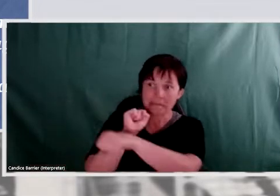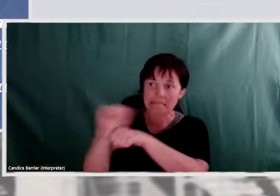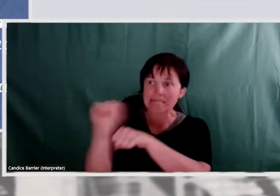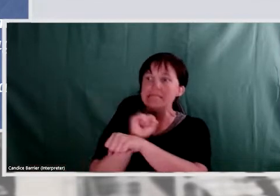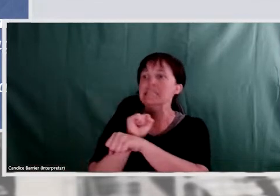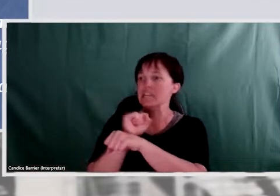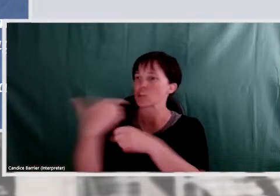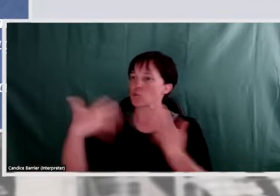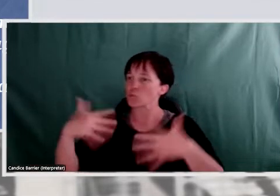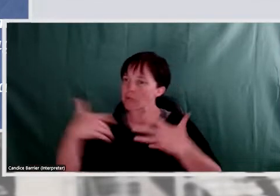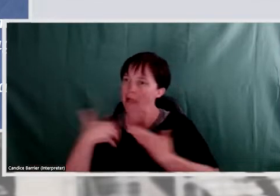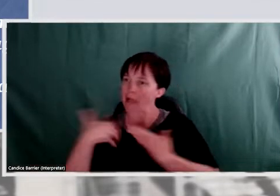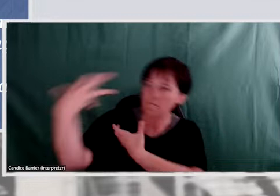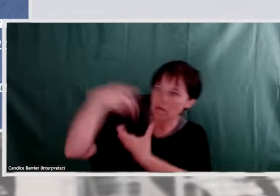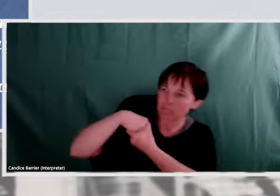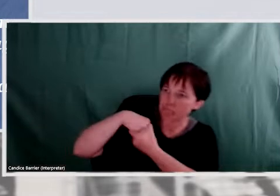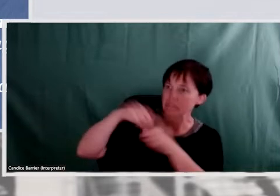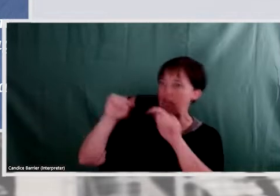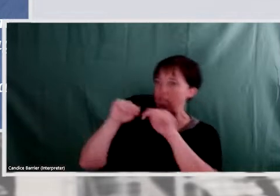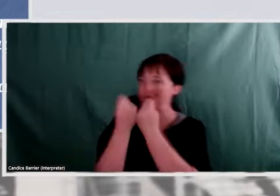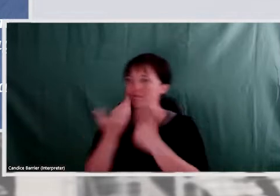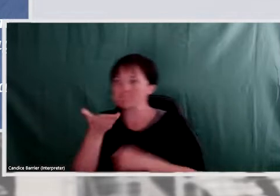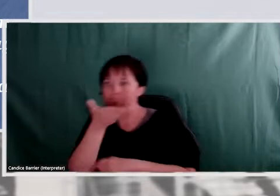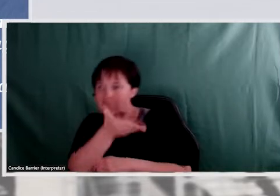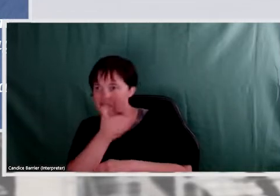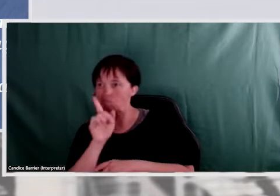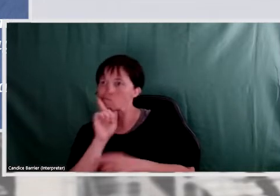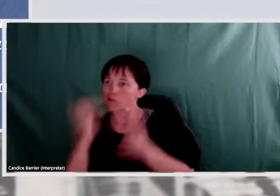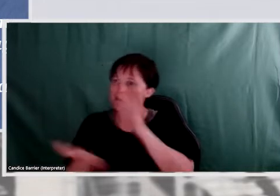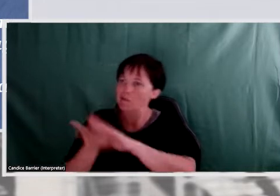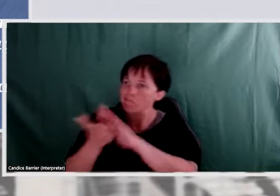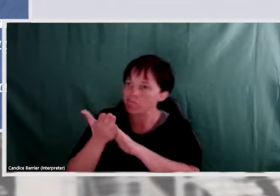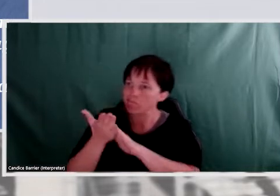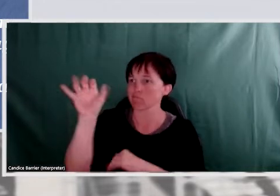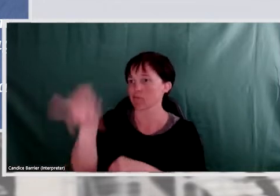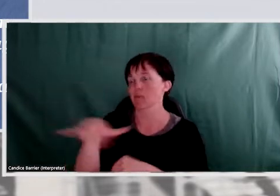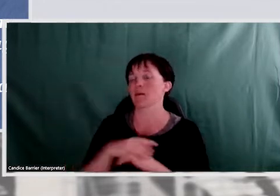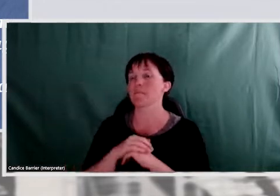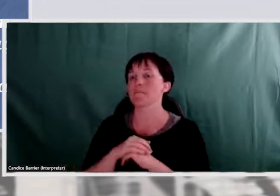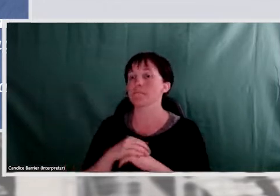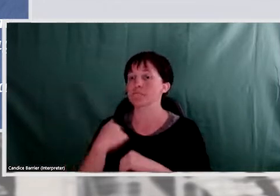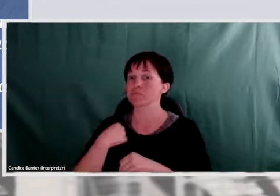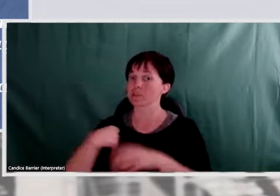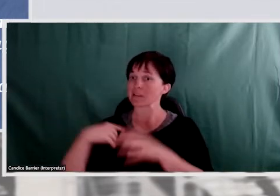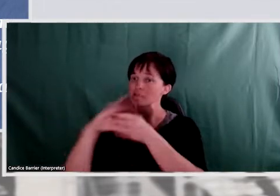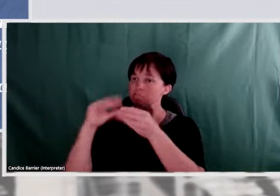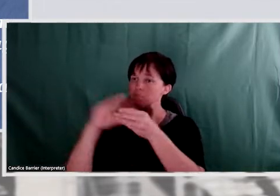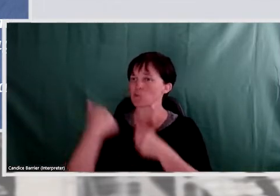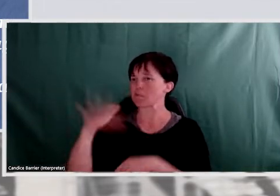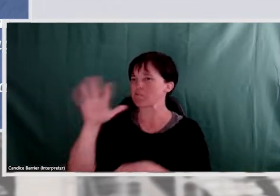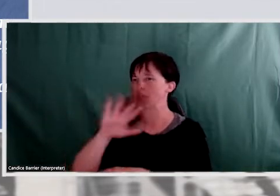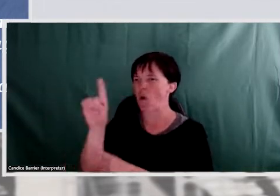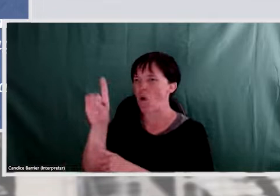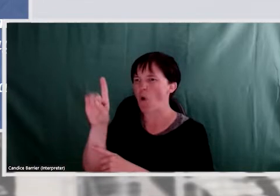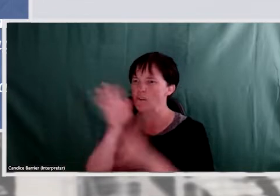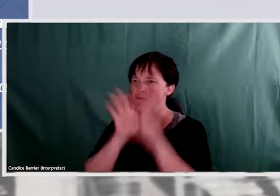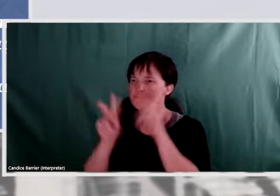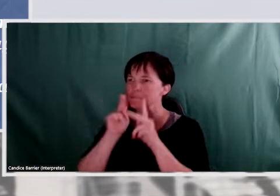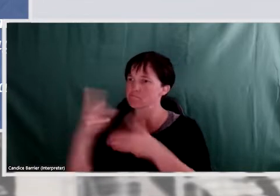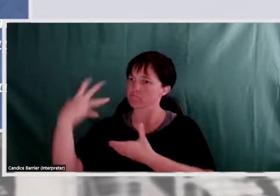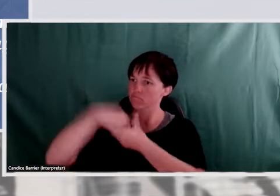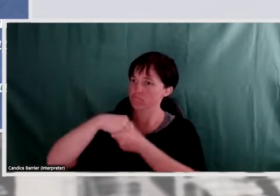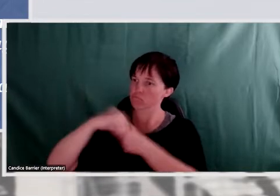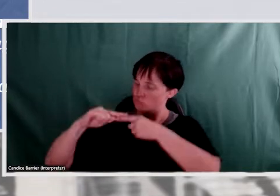active engagement and the team there to support that. And as I mentioned, we have about 100 folks who are on our team year